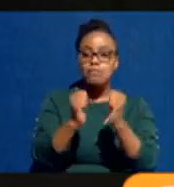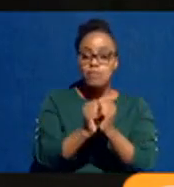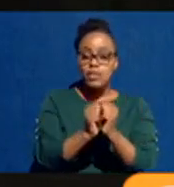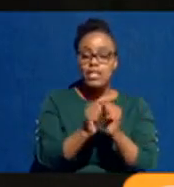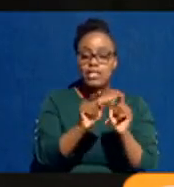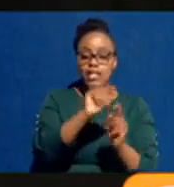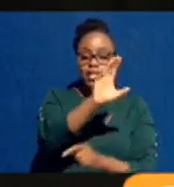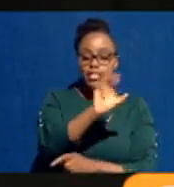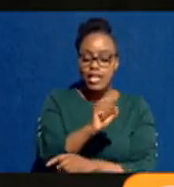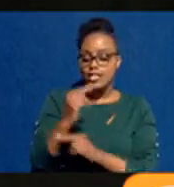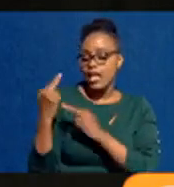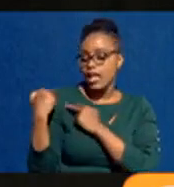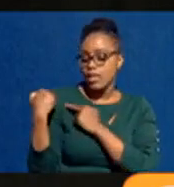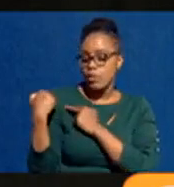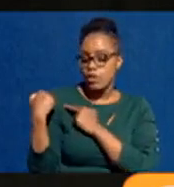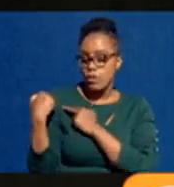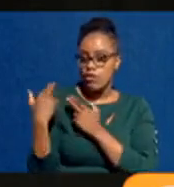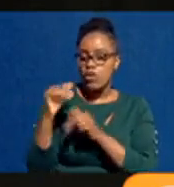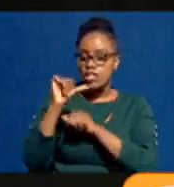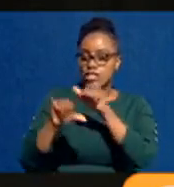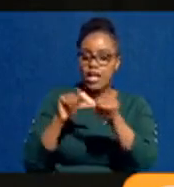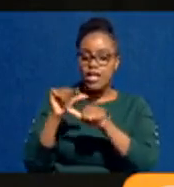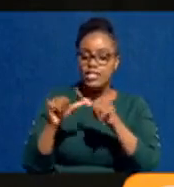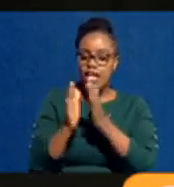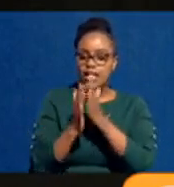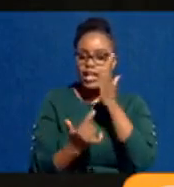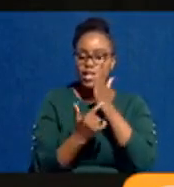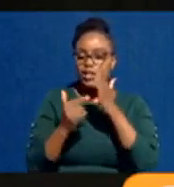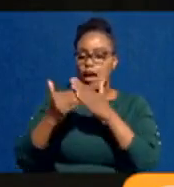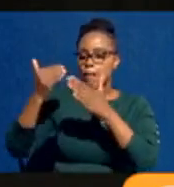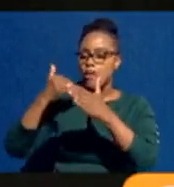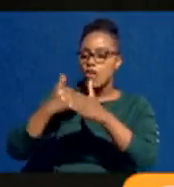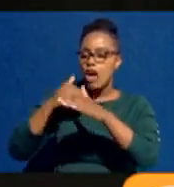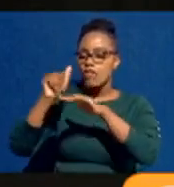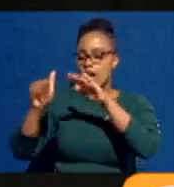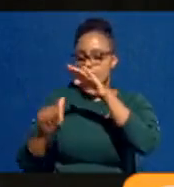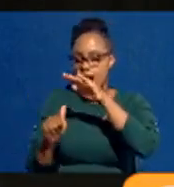cabinet secretary responsible for science and technology, which has traditionally been domiciled in education.